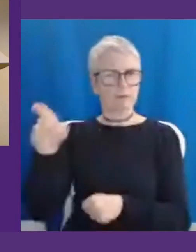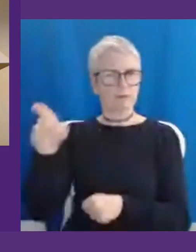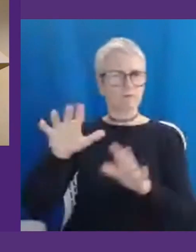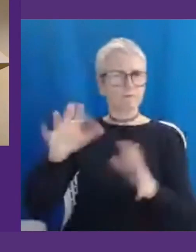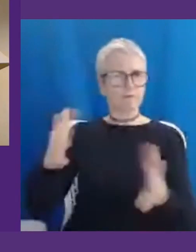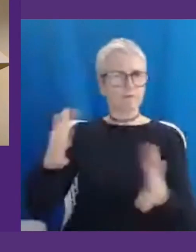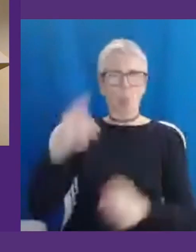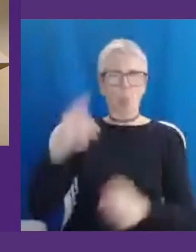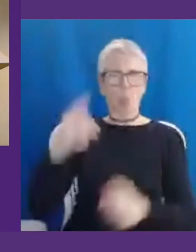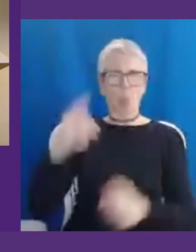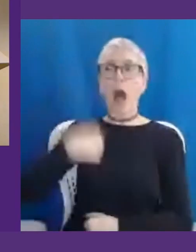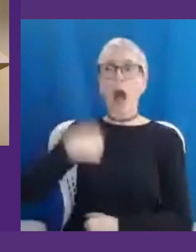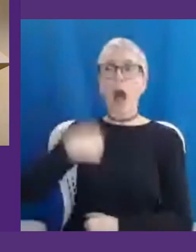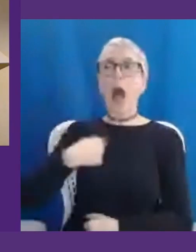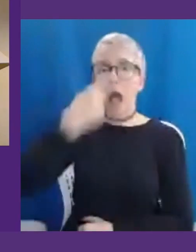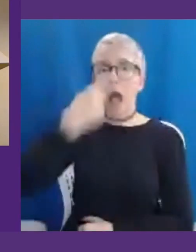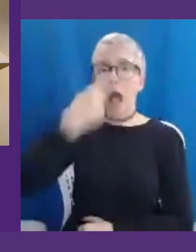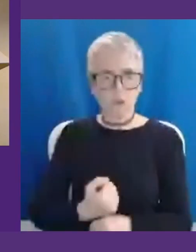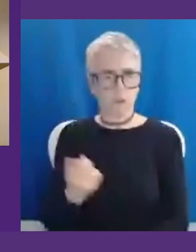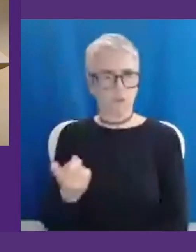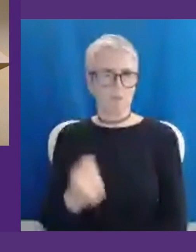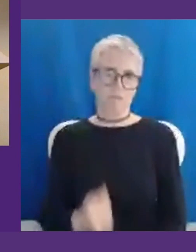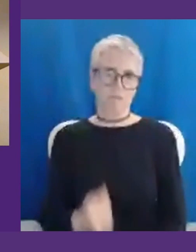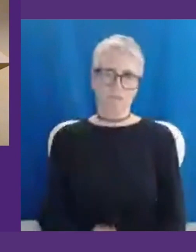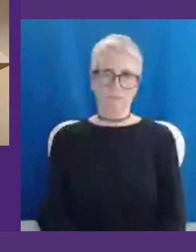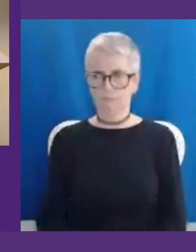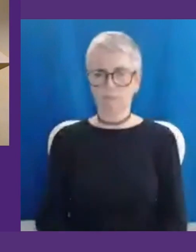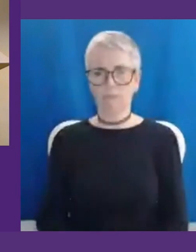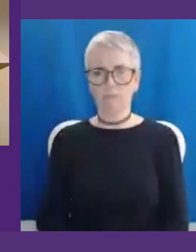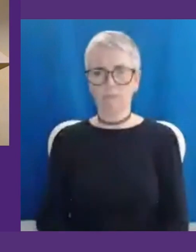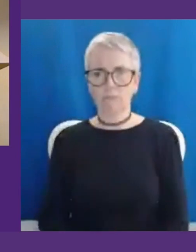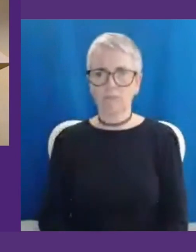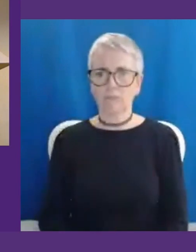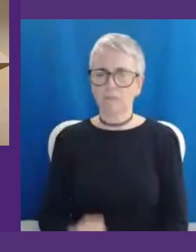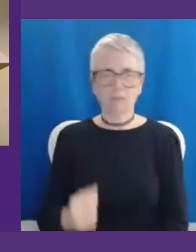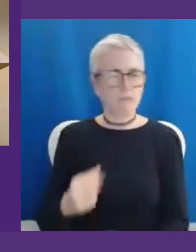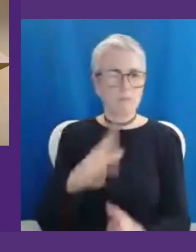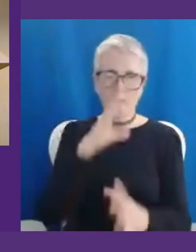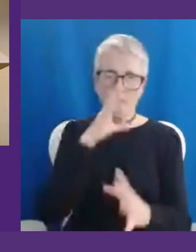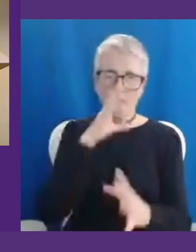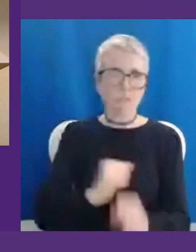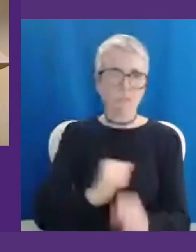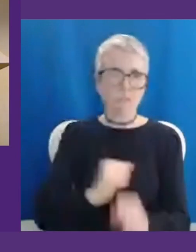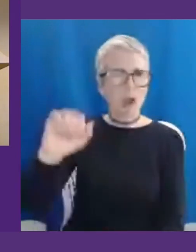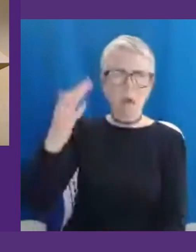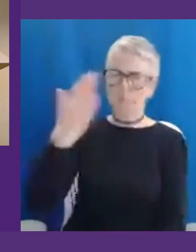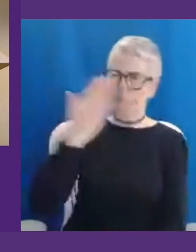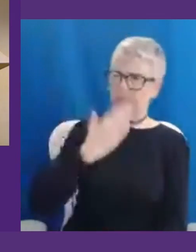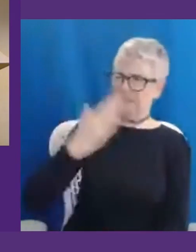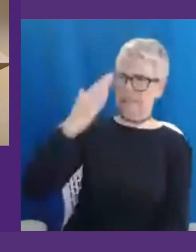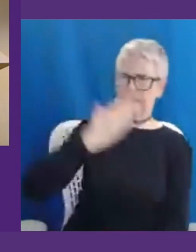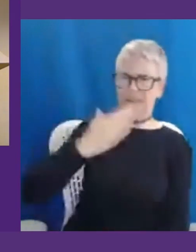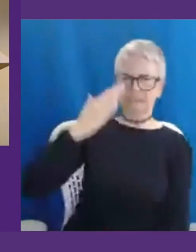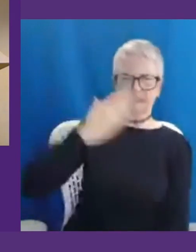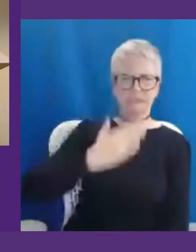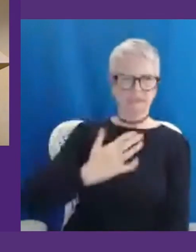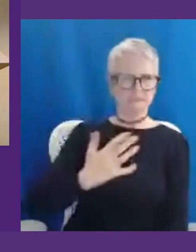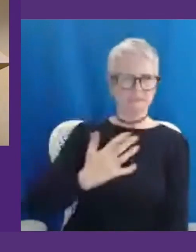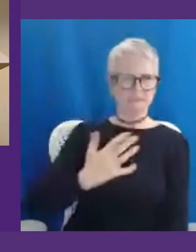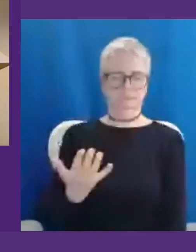the kind of pity attitude that I encountered, the sense that, you know,